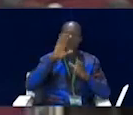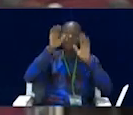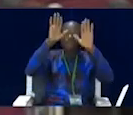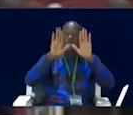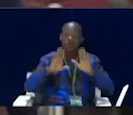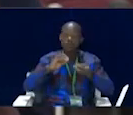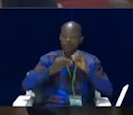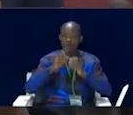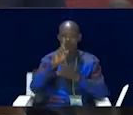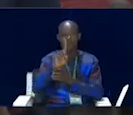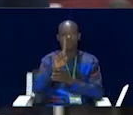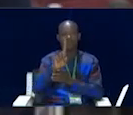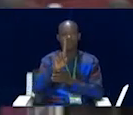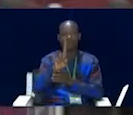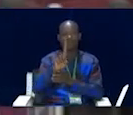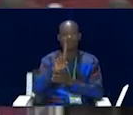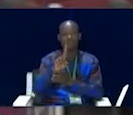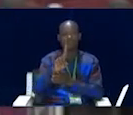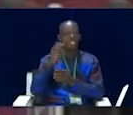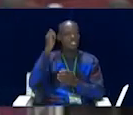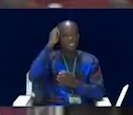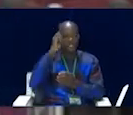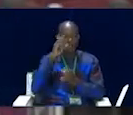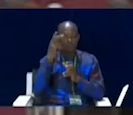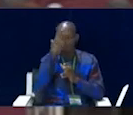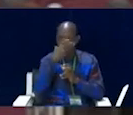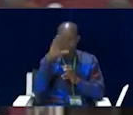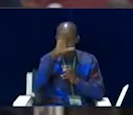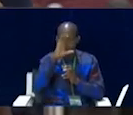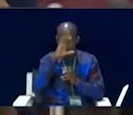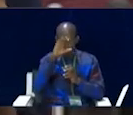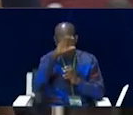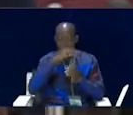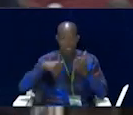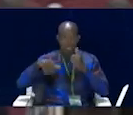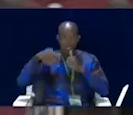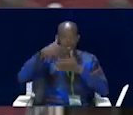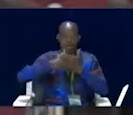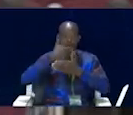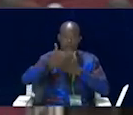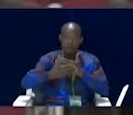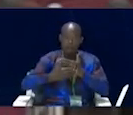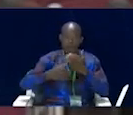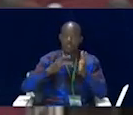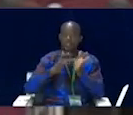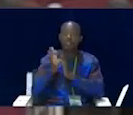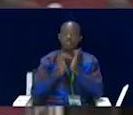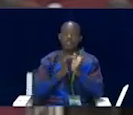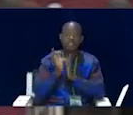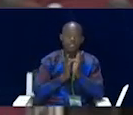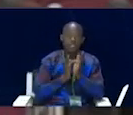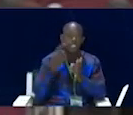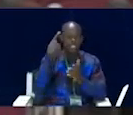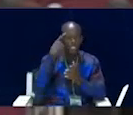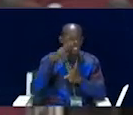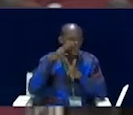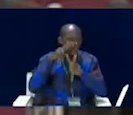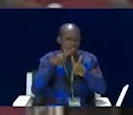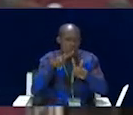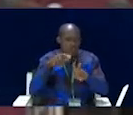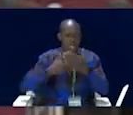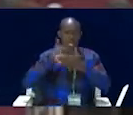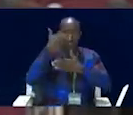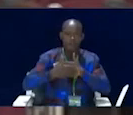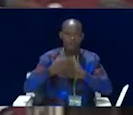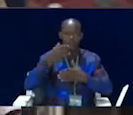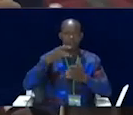that she sought after Jesus. The woman with the issue of blood, she sought after